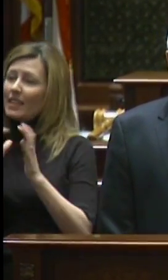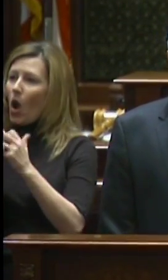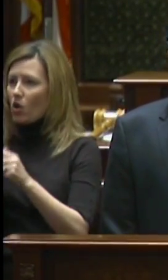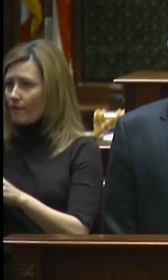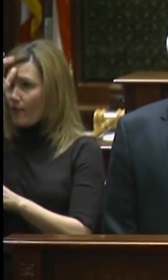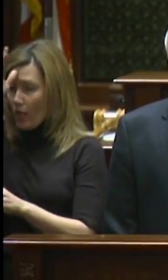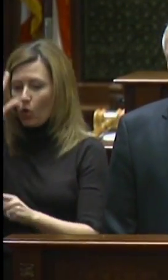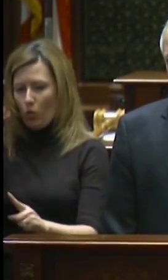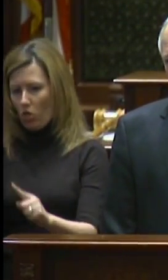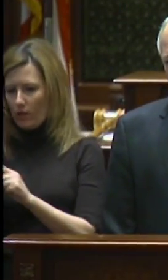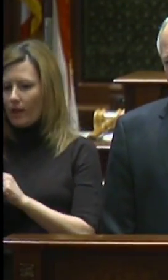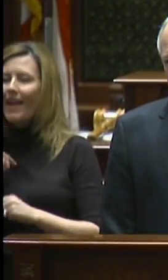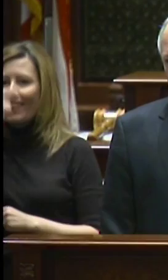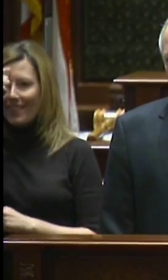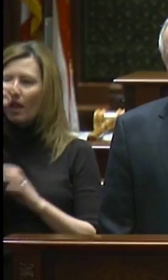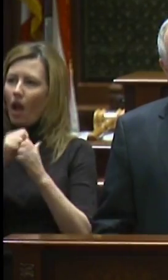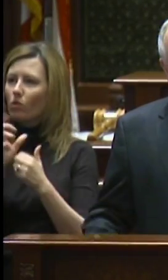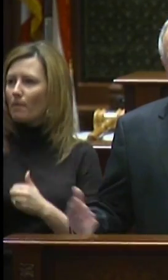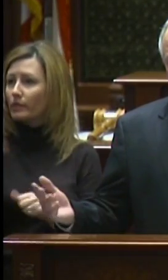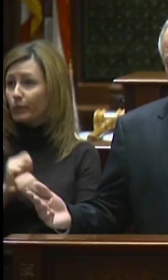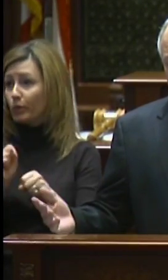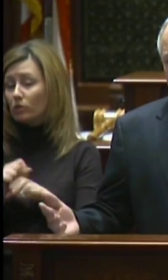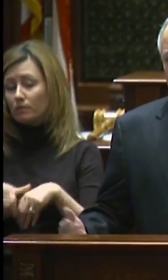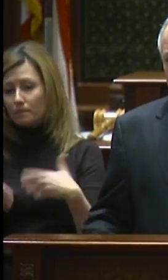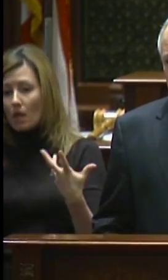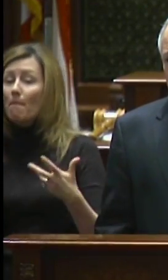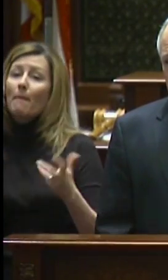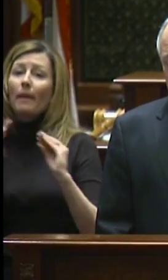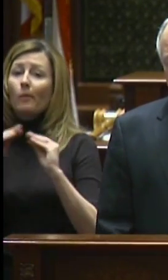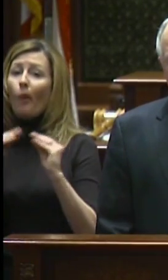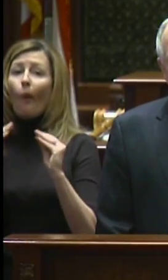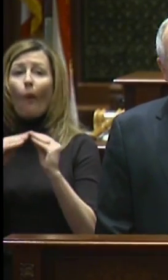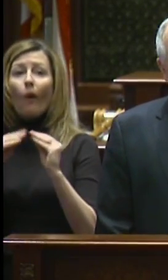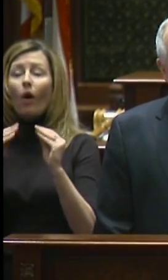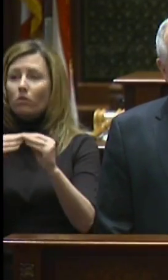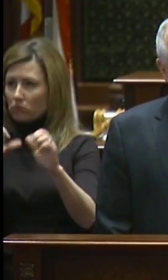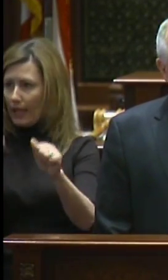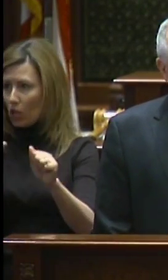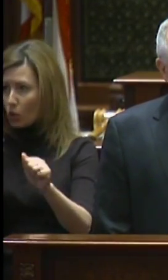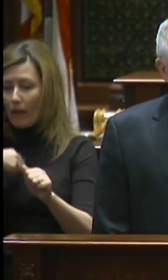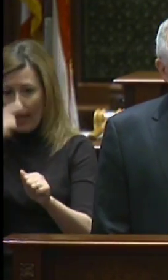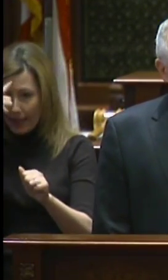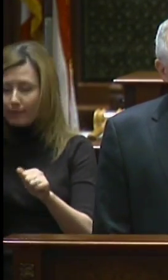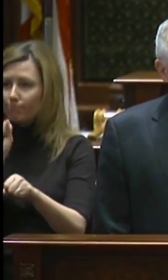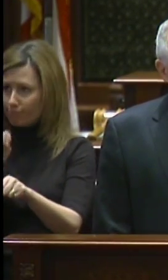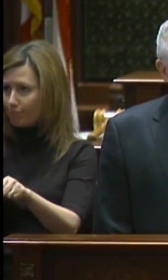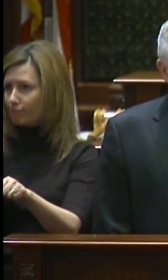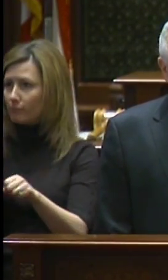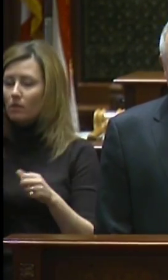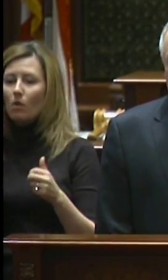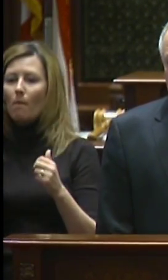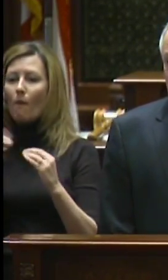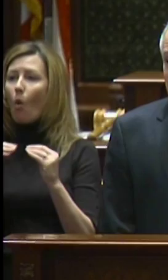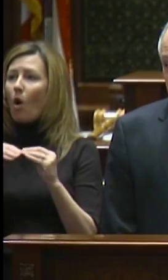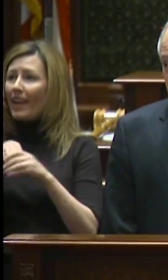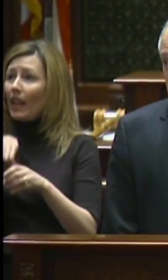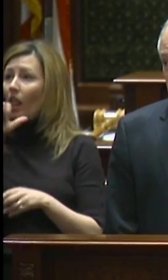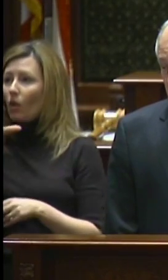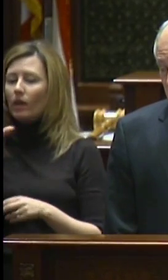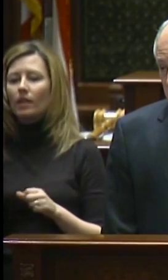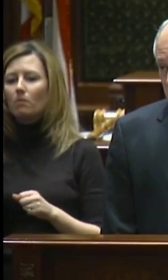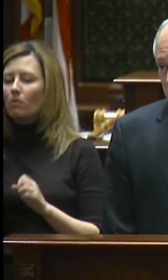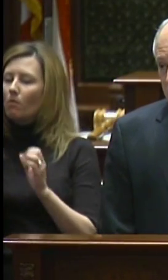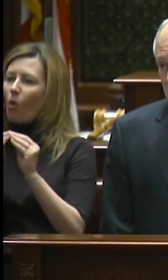I think how democracy works. There may be more to do. I think there is. I think we do need in Illinois what I would call an